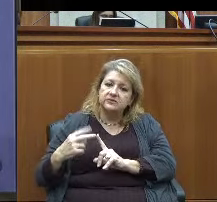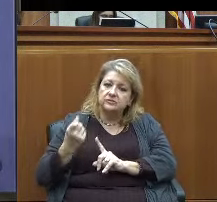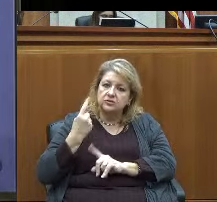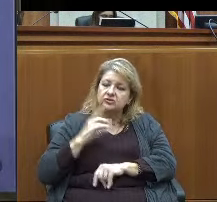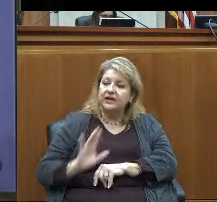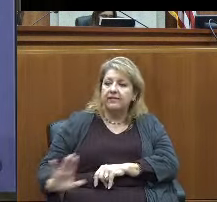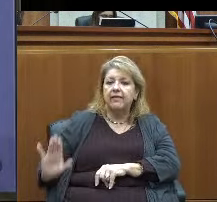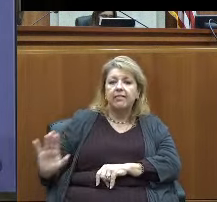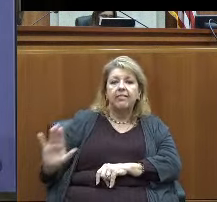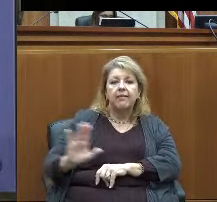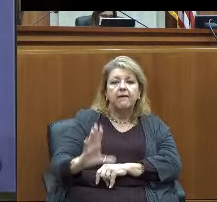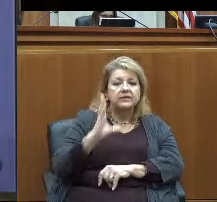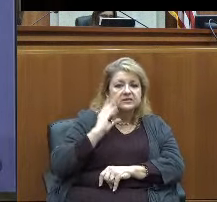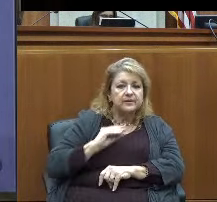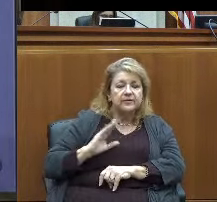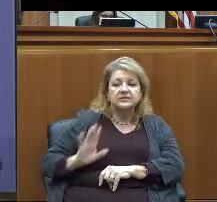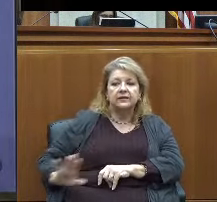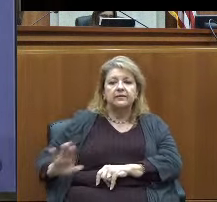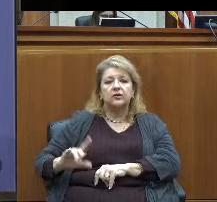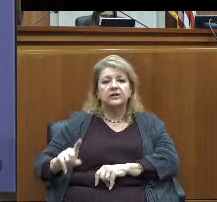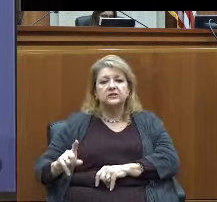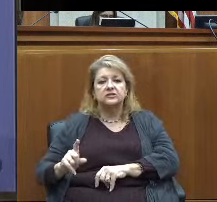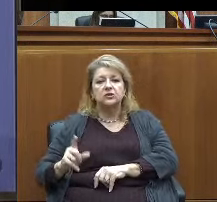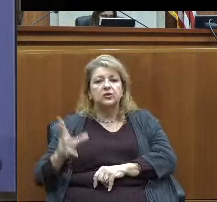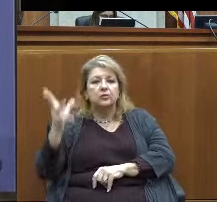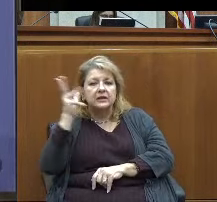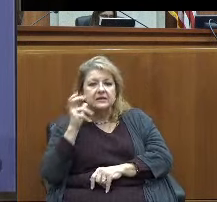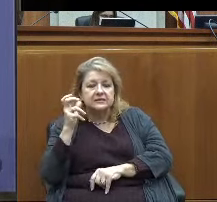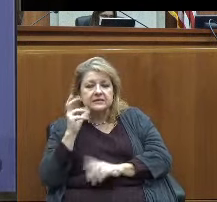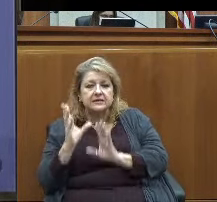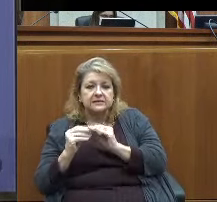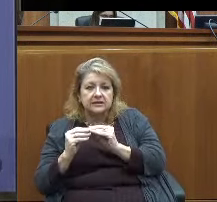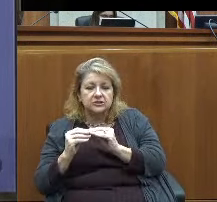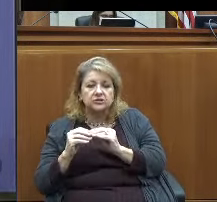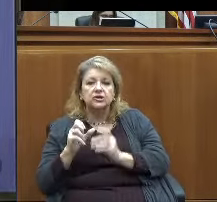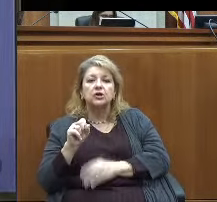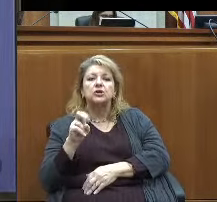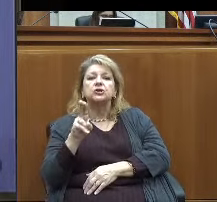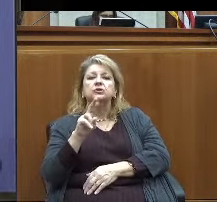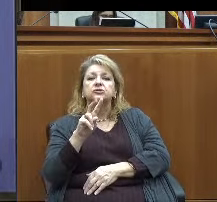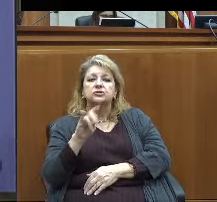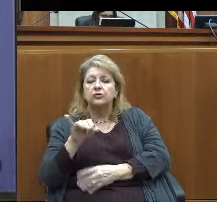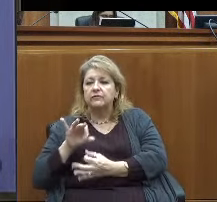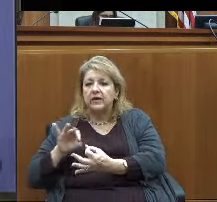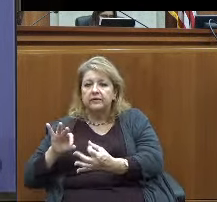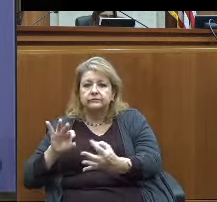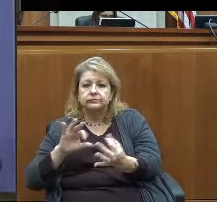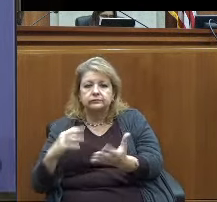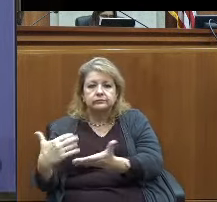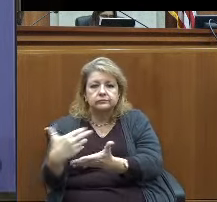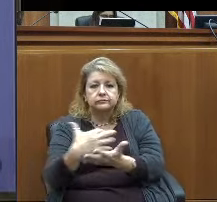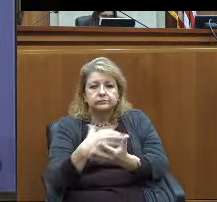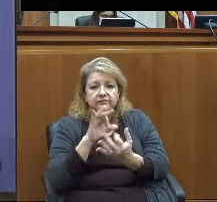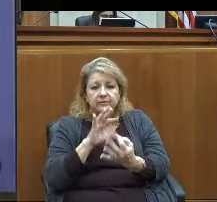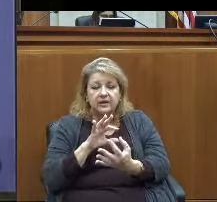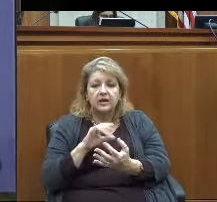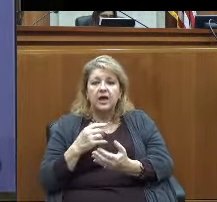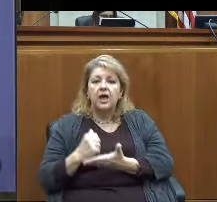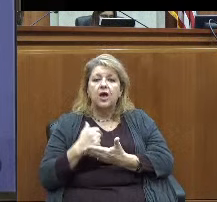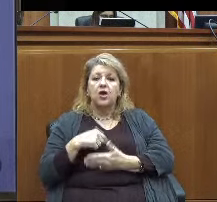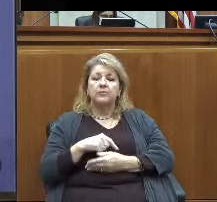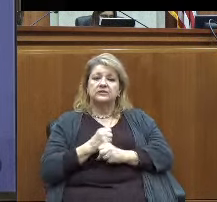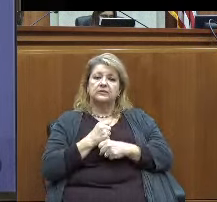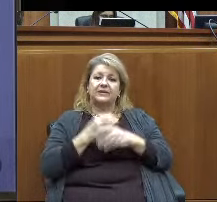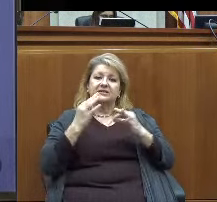their experience and their needs. So listening sessions and a survey was administered to collect feedback that will help us make decisions about